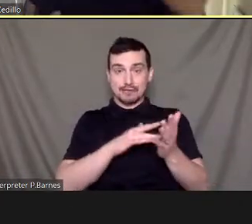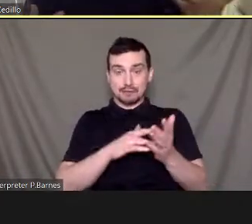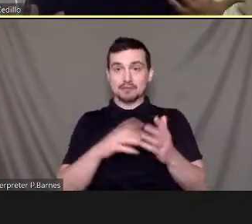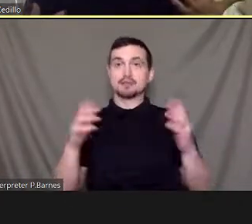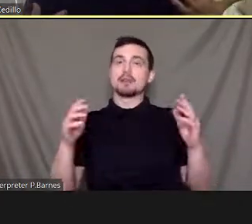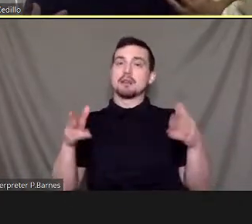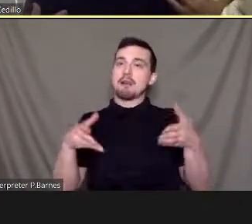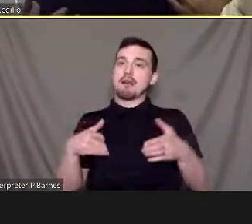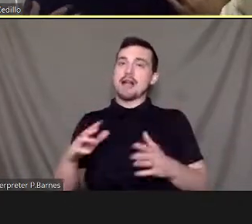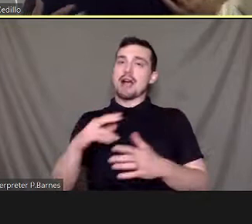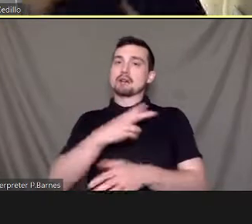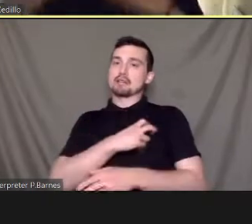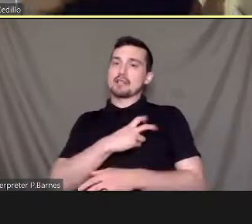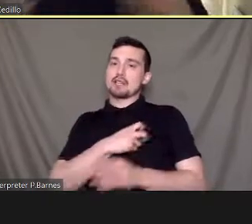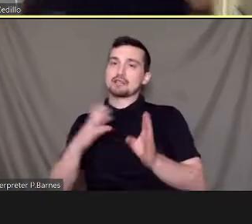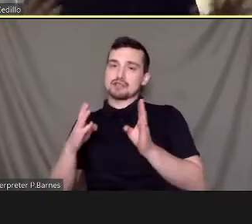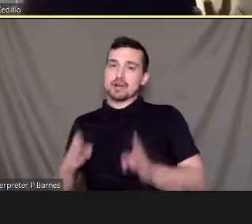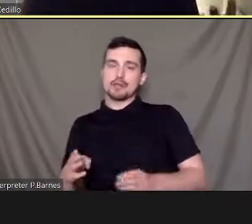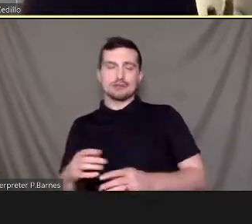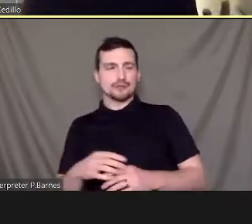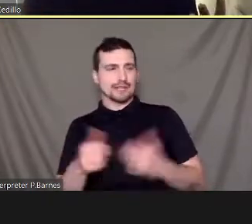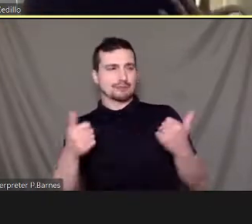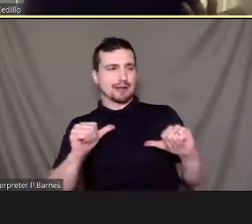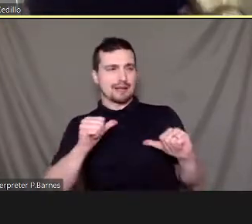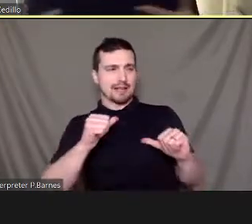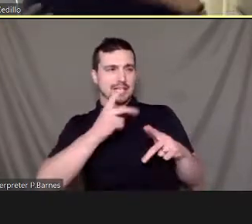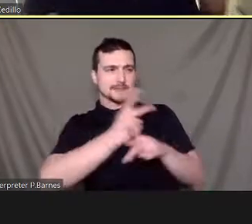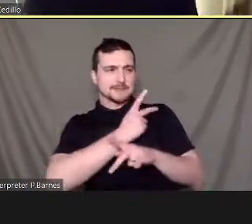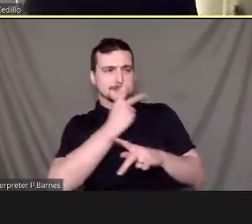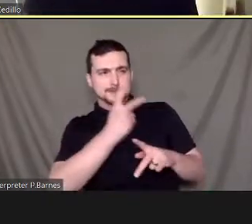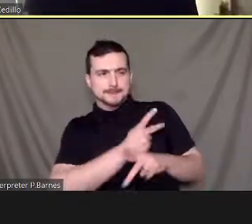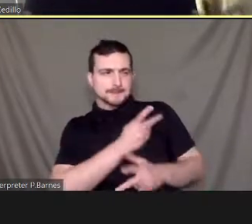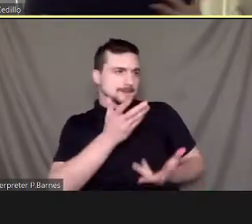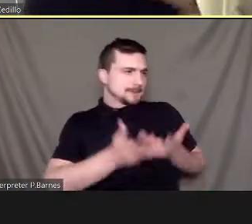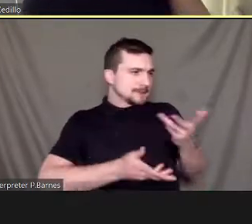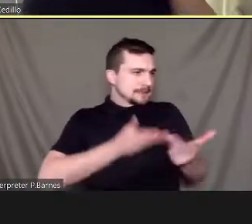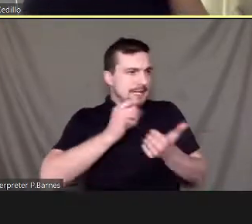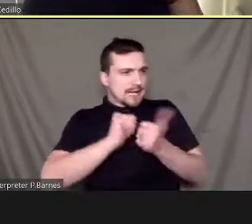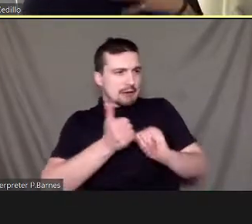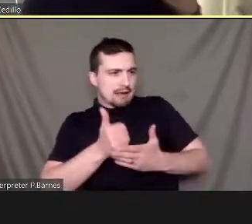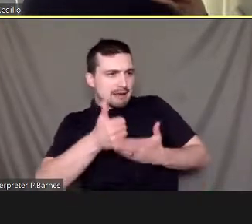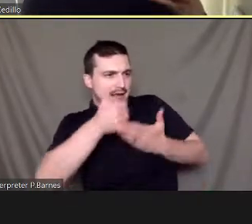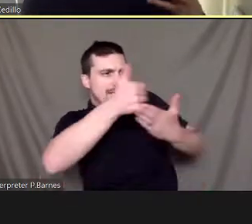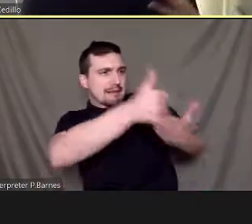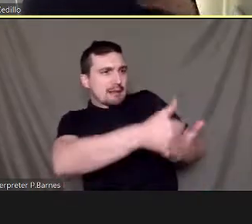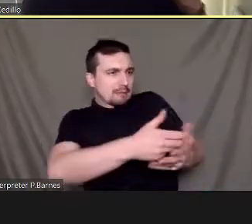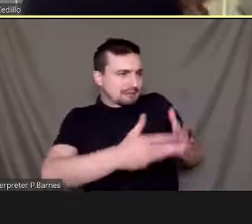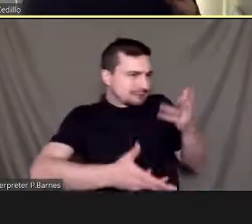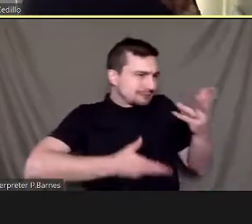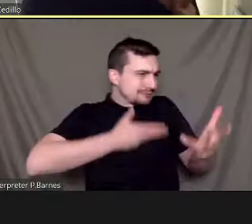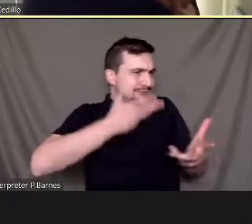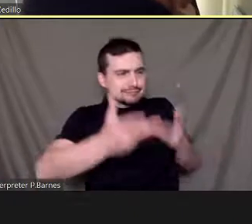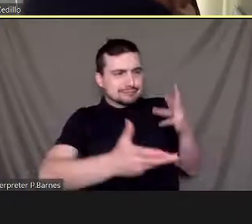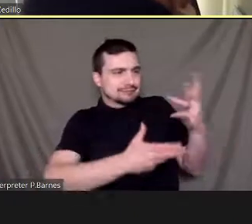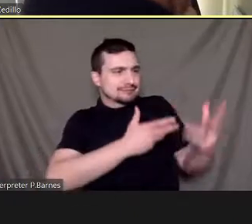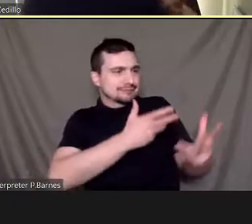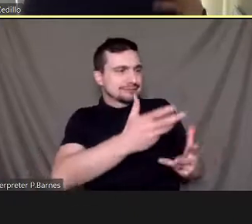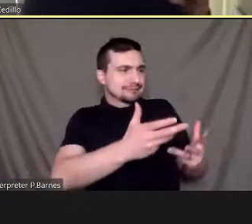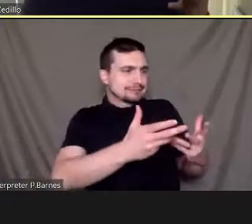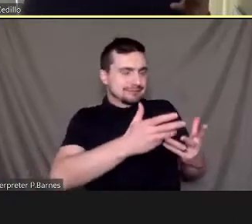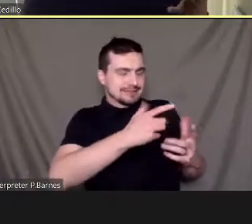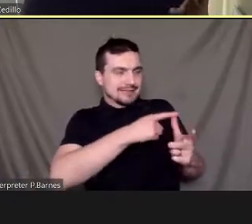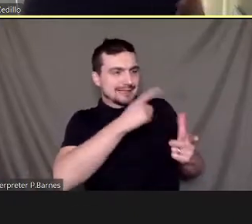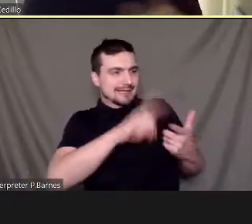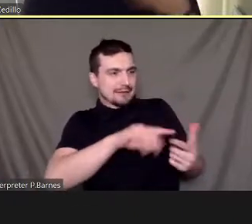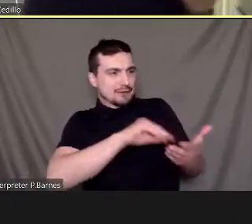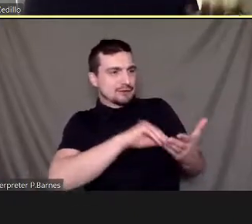to try to figure out how to help the student in a way that the student